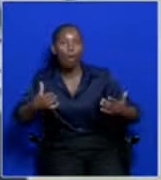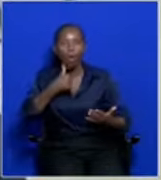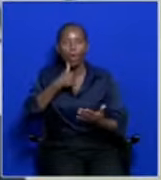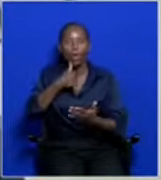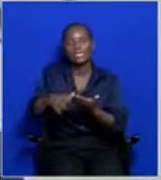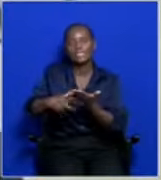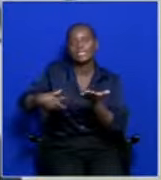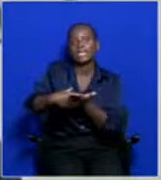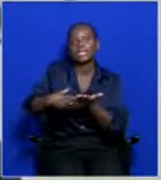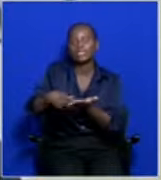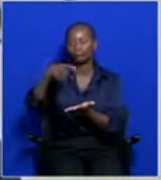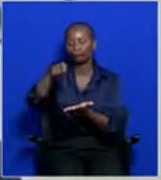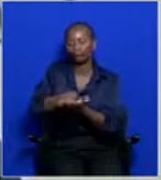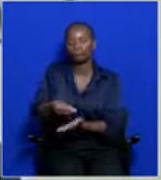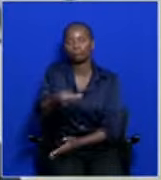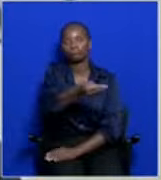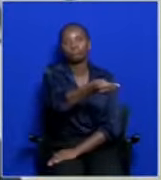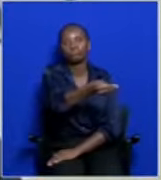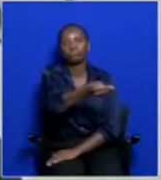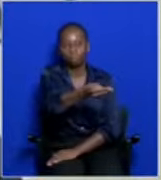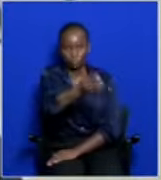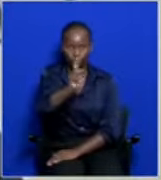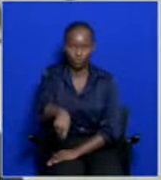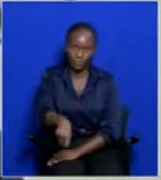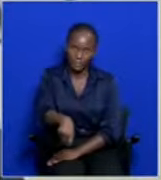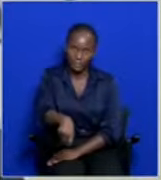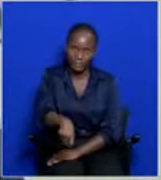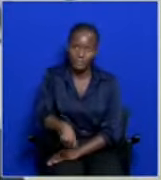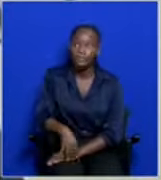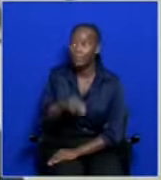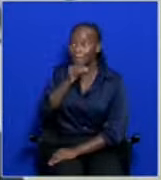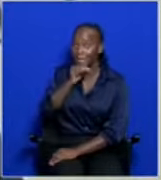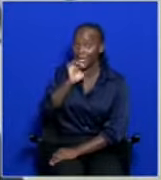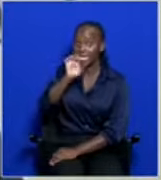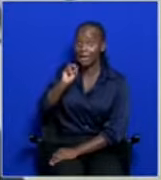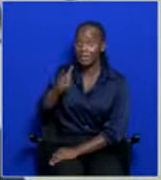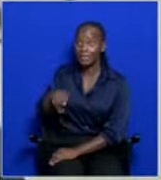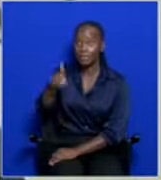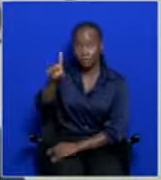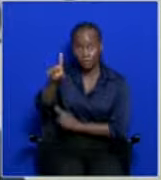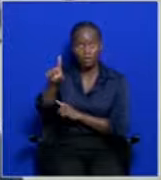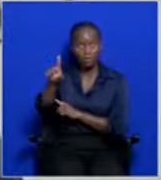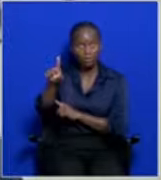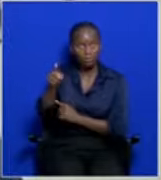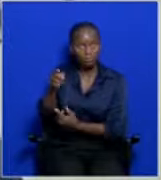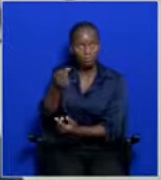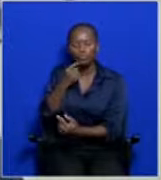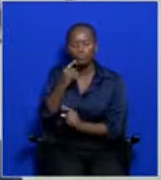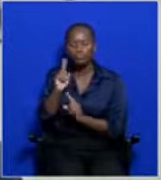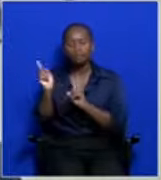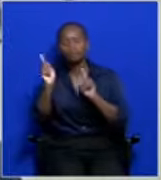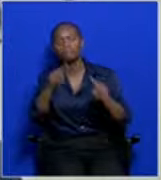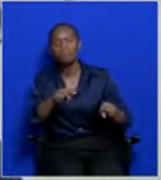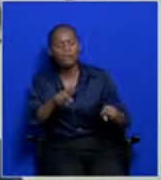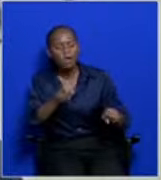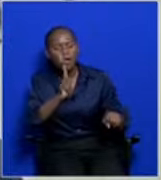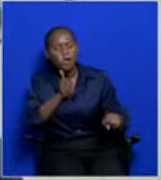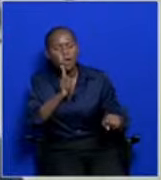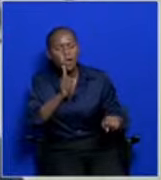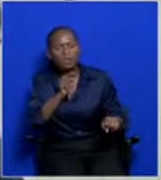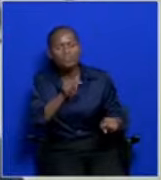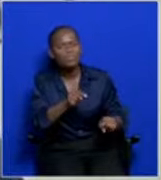the EMPD was in better position to go to that pound to see what was the reason for this truck to be